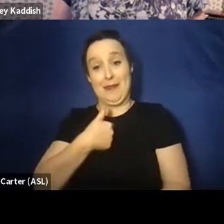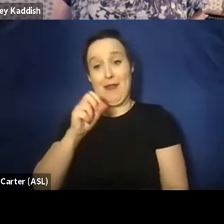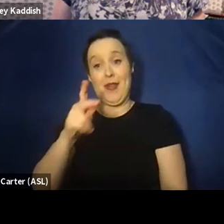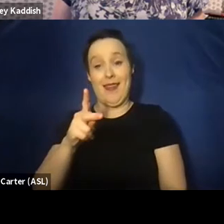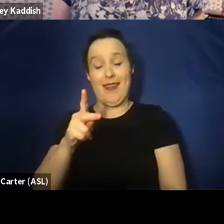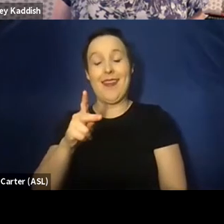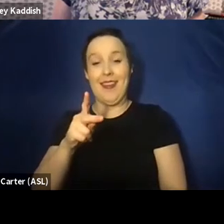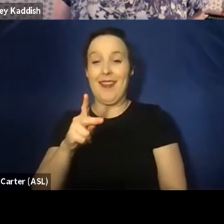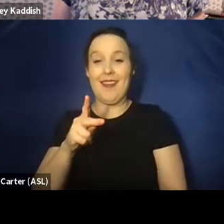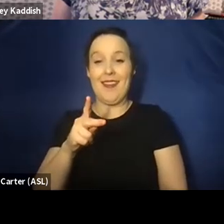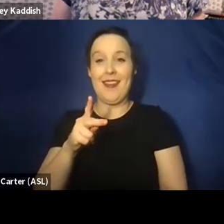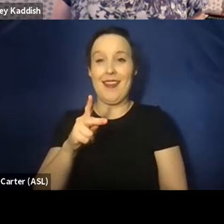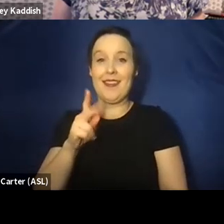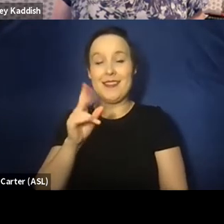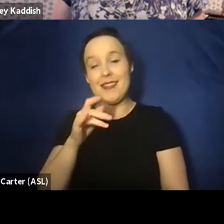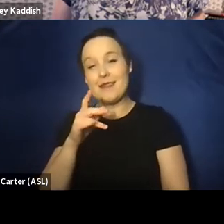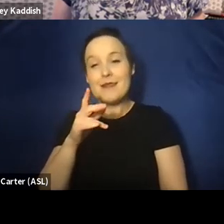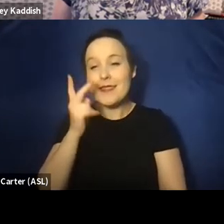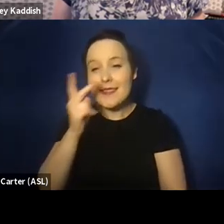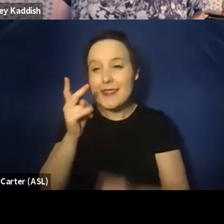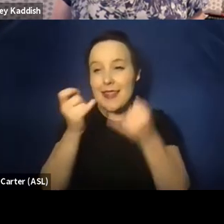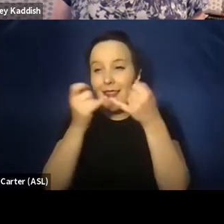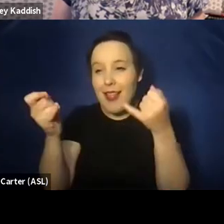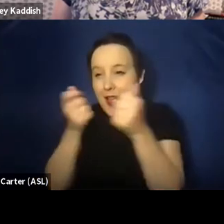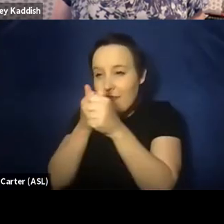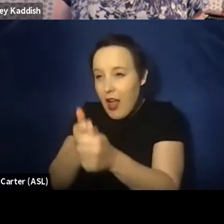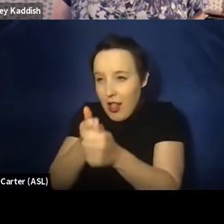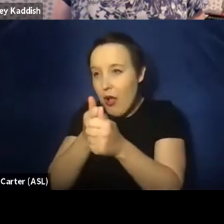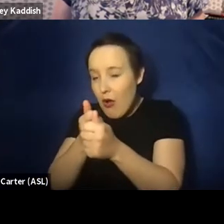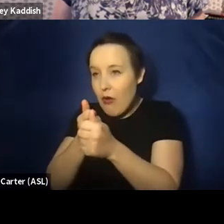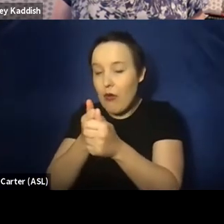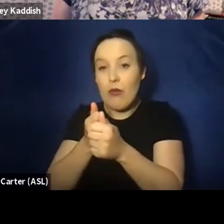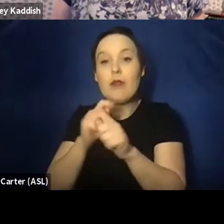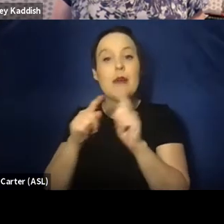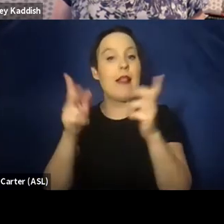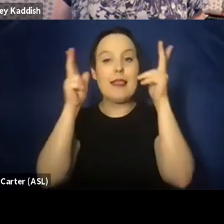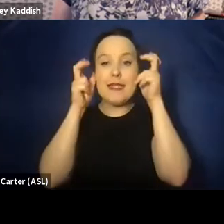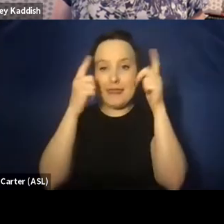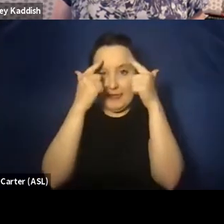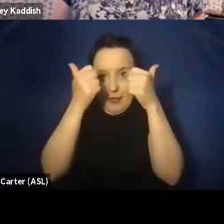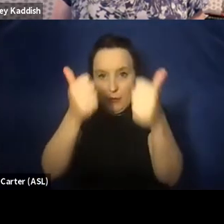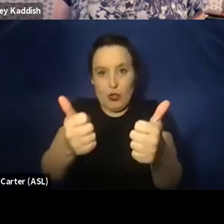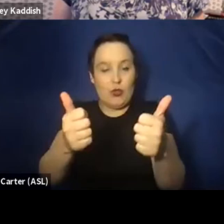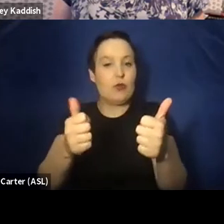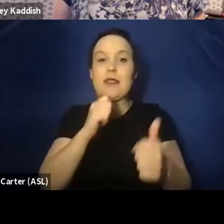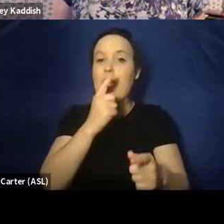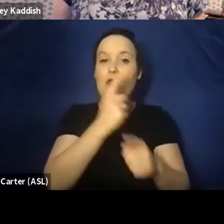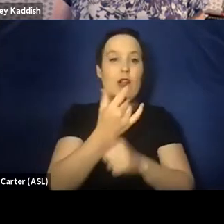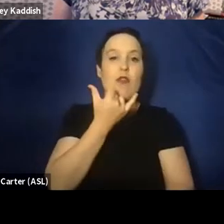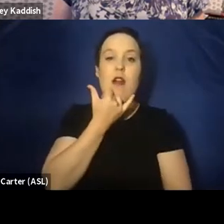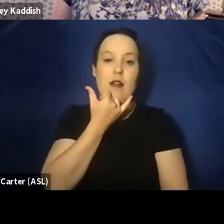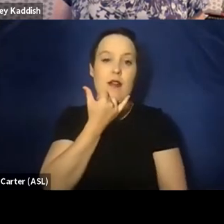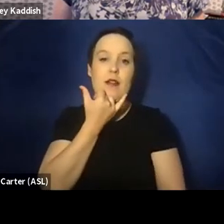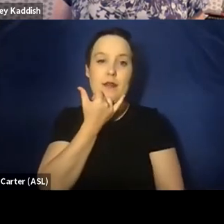little bit of follow the line, but I'd like you to listen as you listen. There is no right, there is no